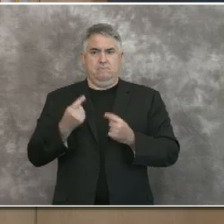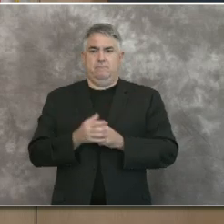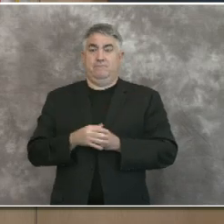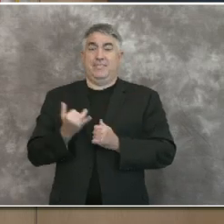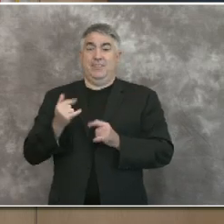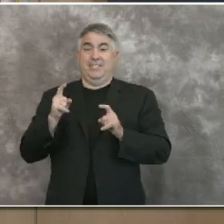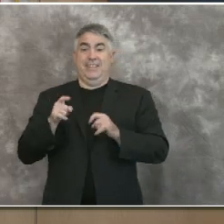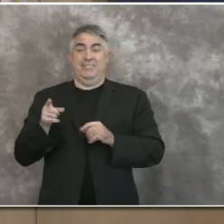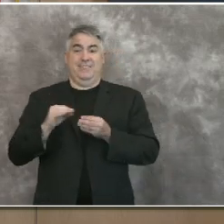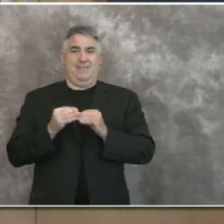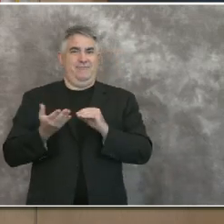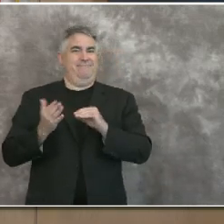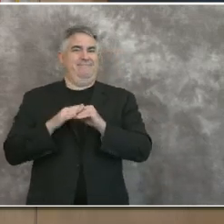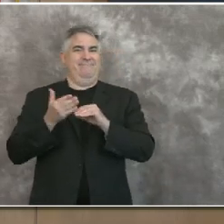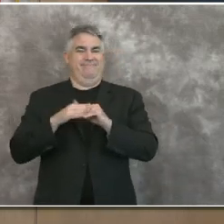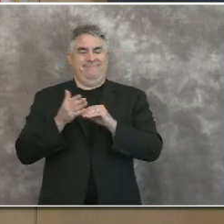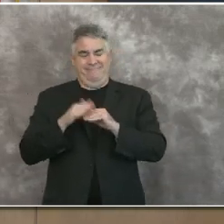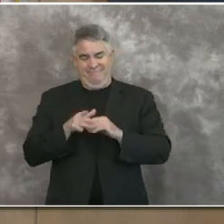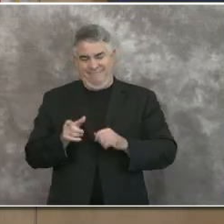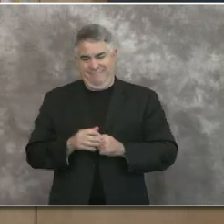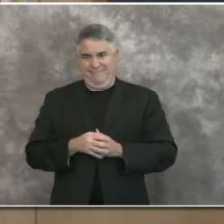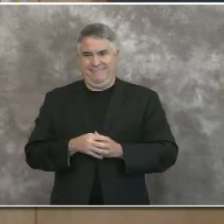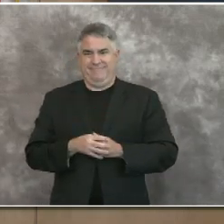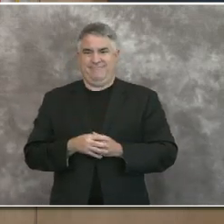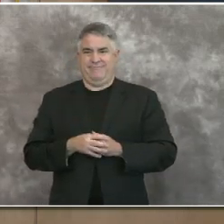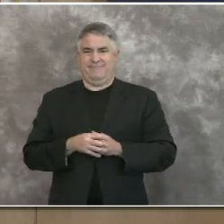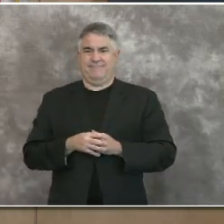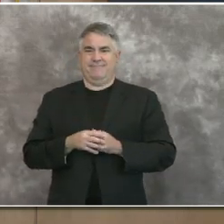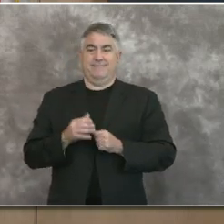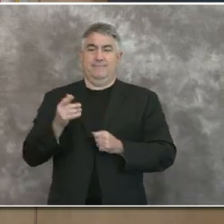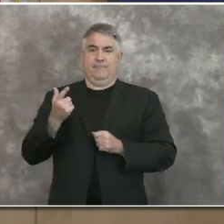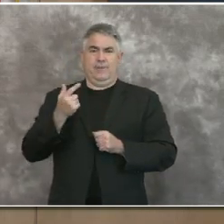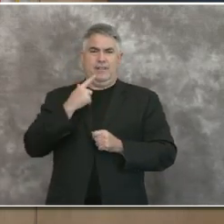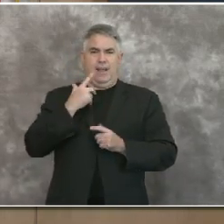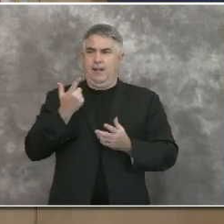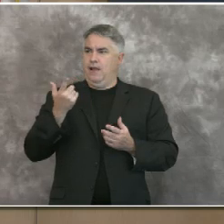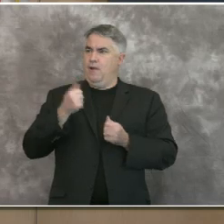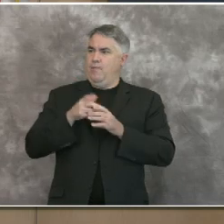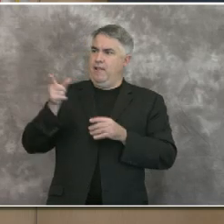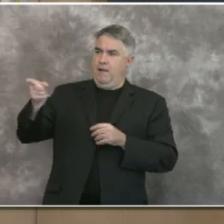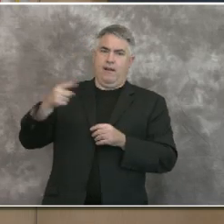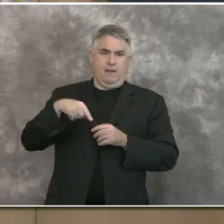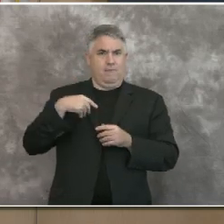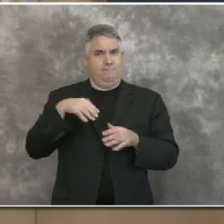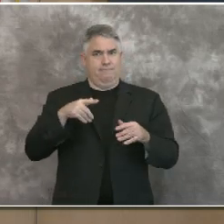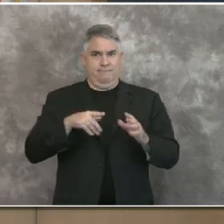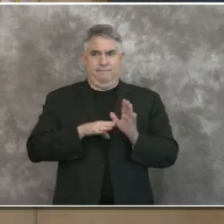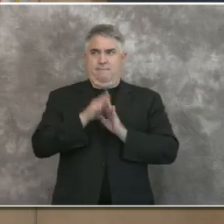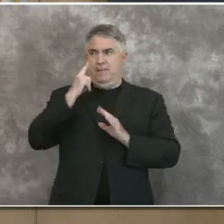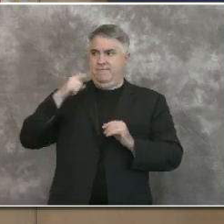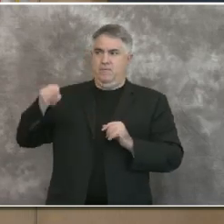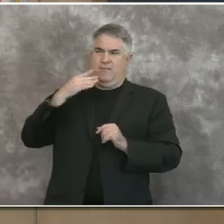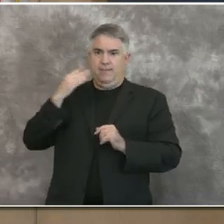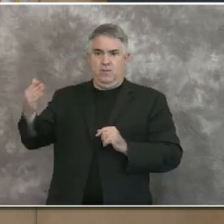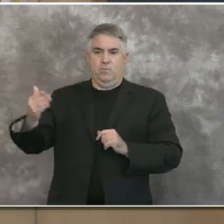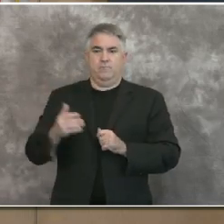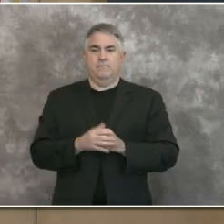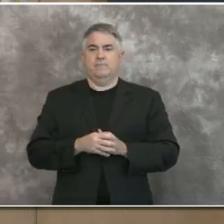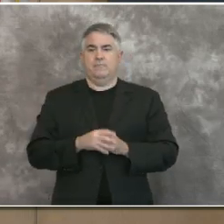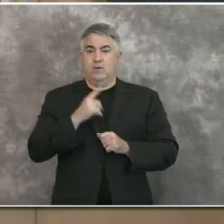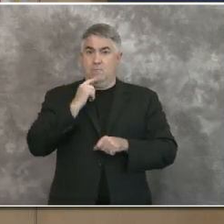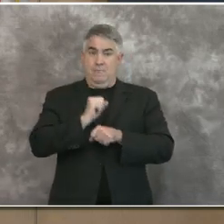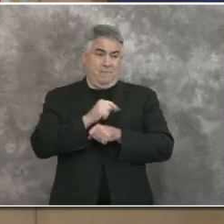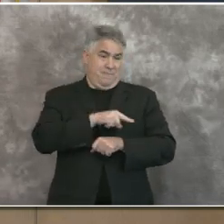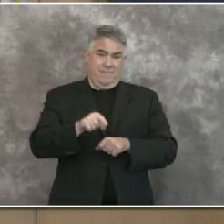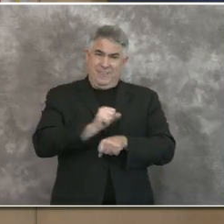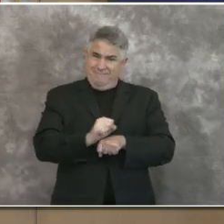increase, and that does not happen on its own. That is a testament to a lot of folks who are working very hard, and we appreciate their work. So we'll jump